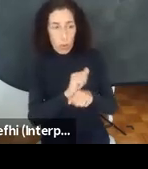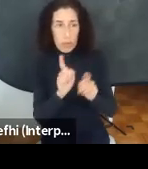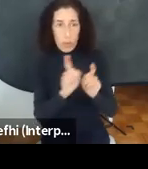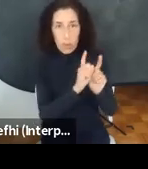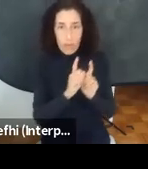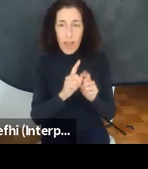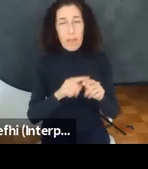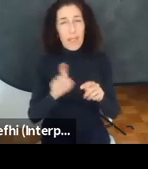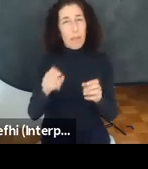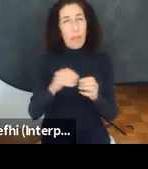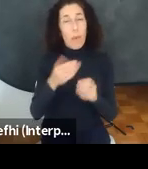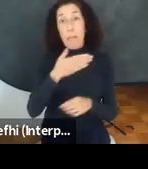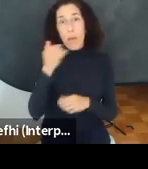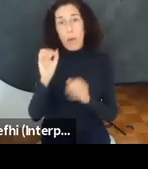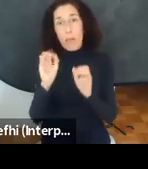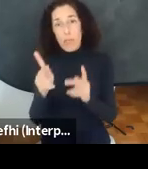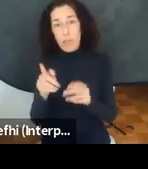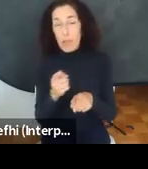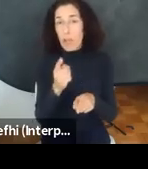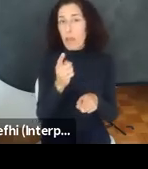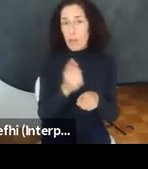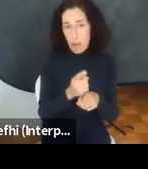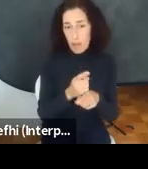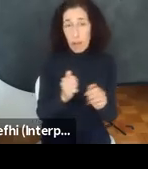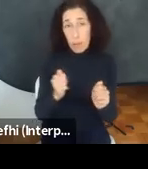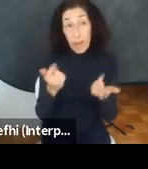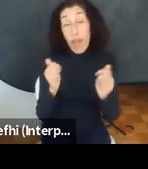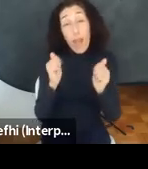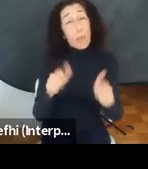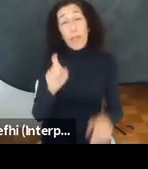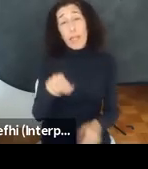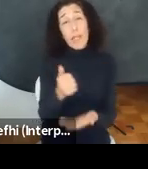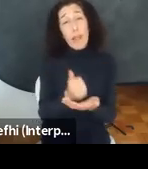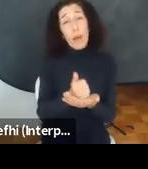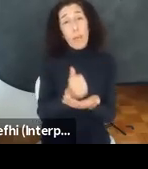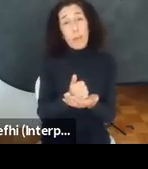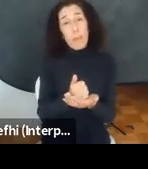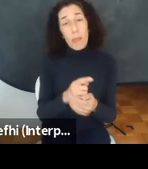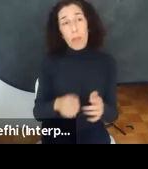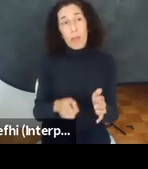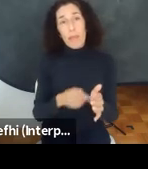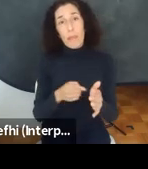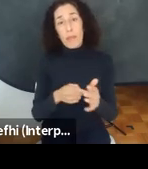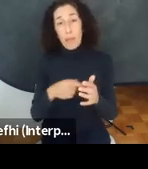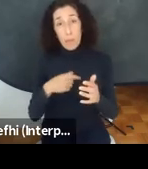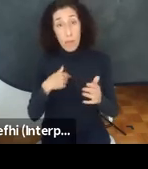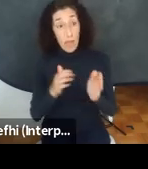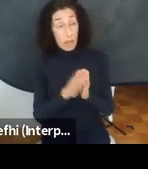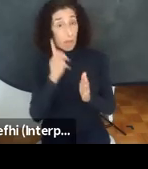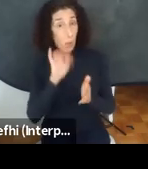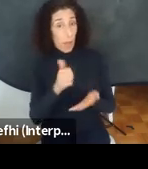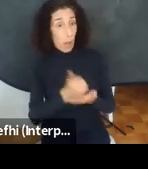other things we know, that everybody needs help. The big question is it help you ask for, or is it help that someone just thinks they're going to give